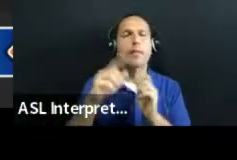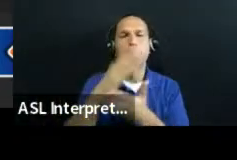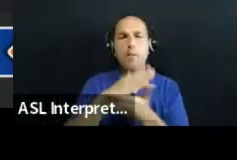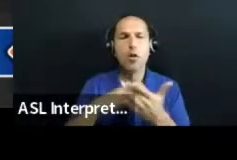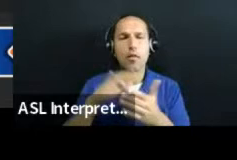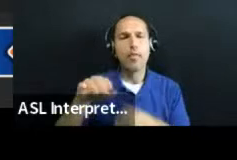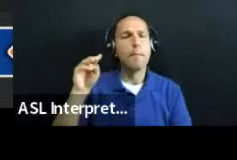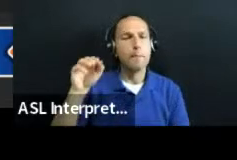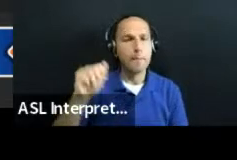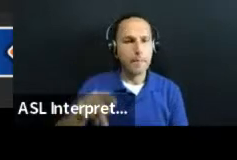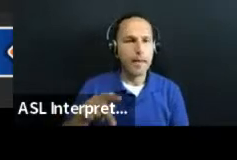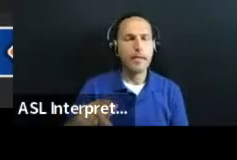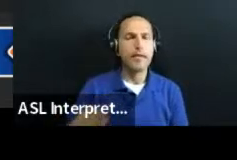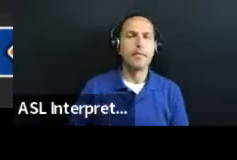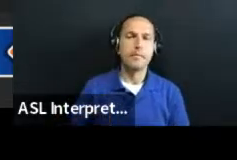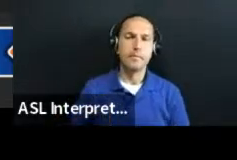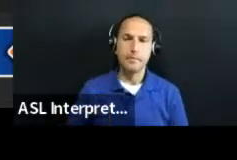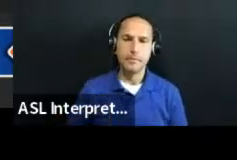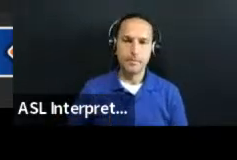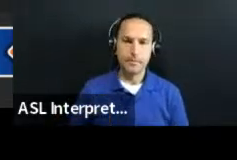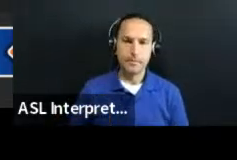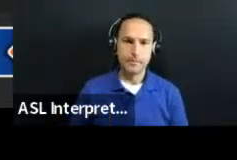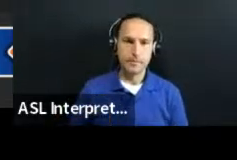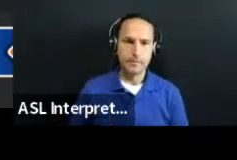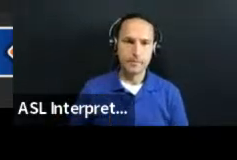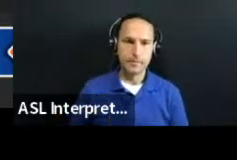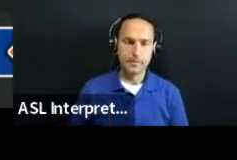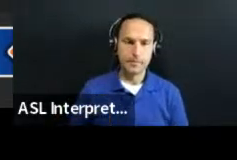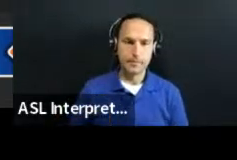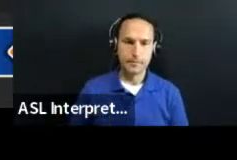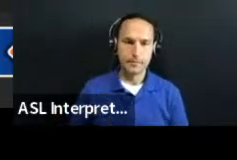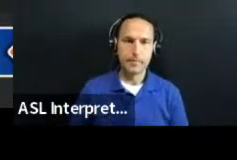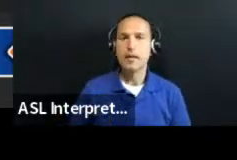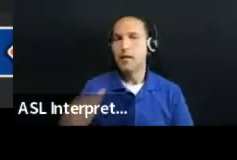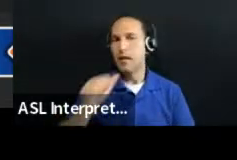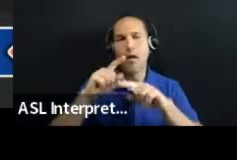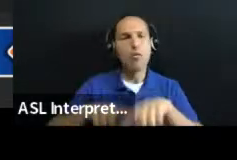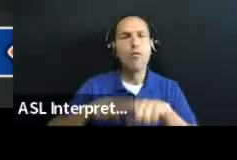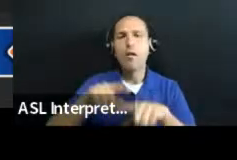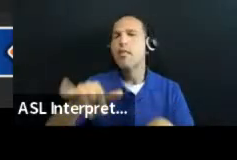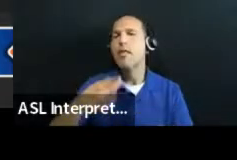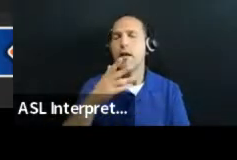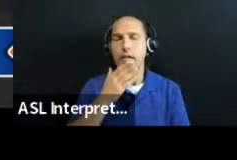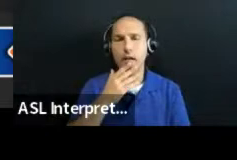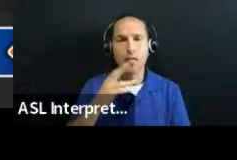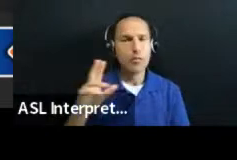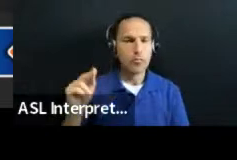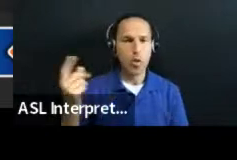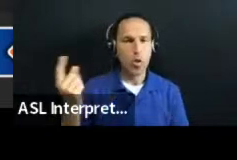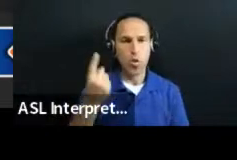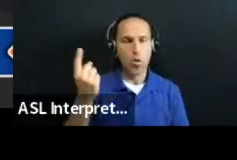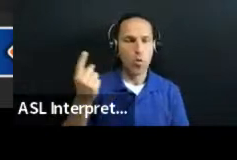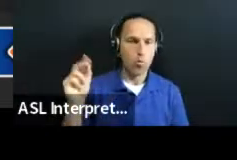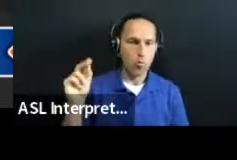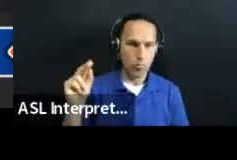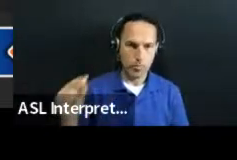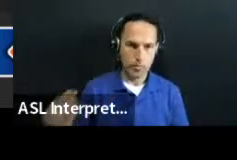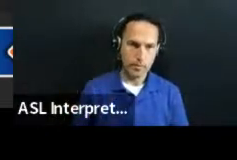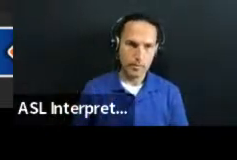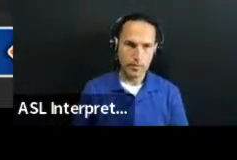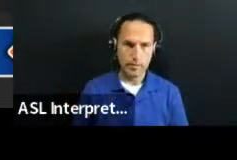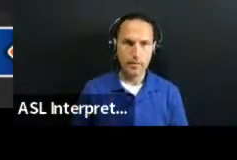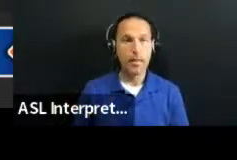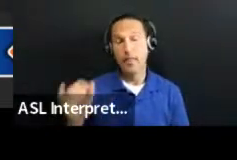of the map from one another. Don't rely on color alone, right? That is